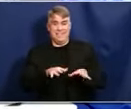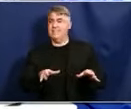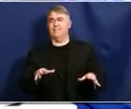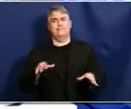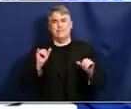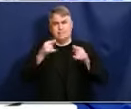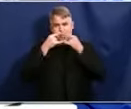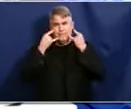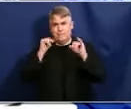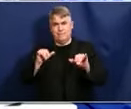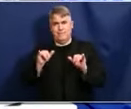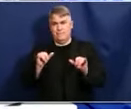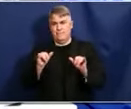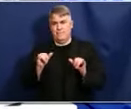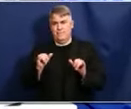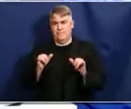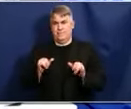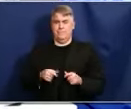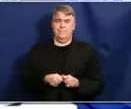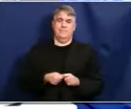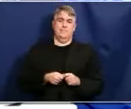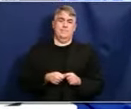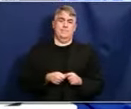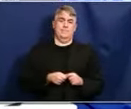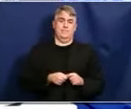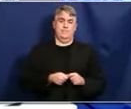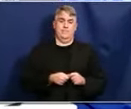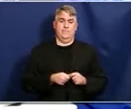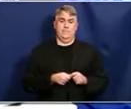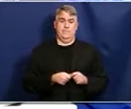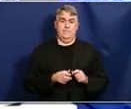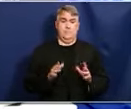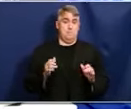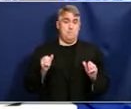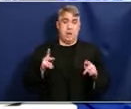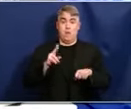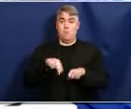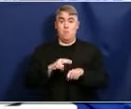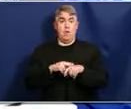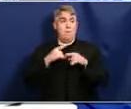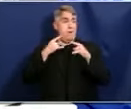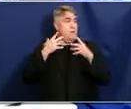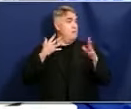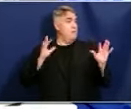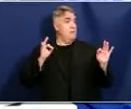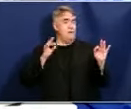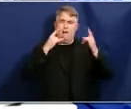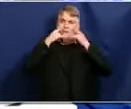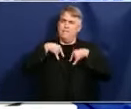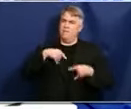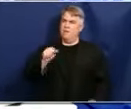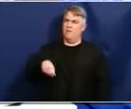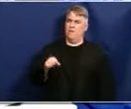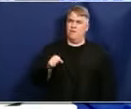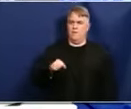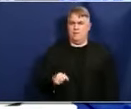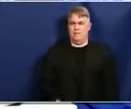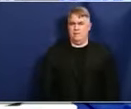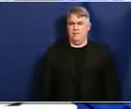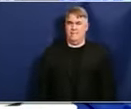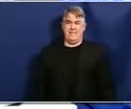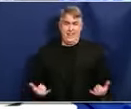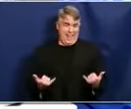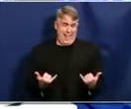And when things go back to normal, as Chair Fletcher stated. So that's the status right at